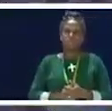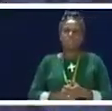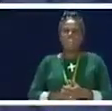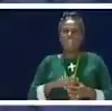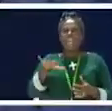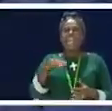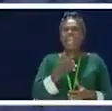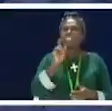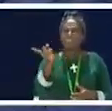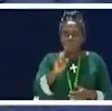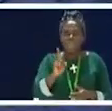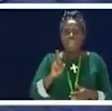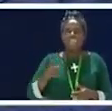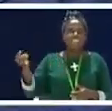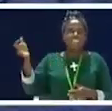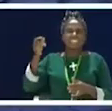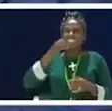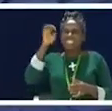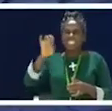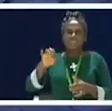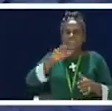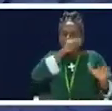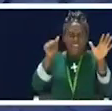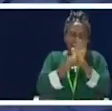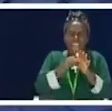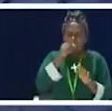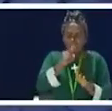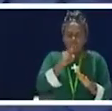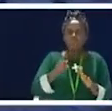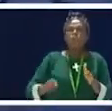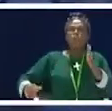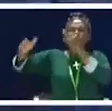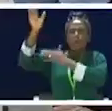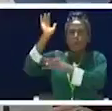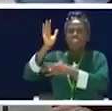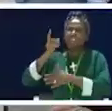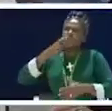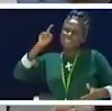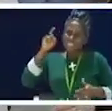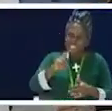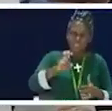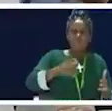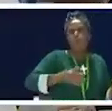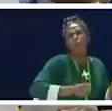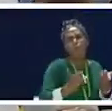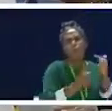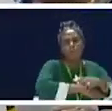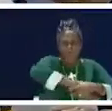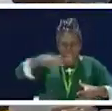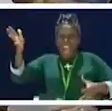Wherever they are behind you, by the everlasting arm of God, come out.